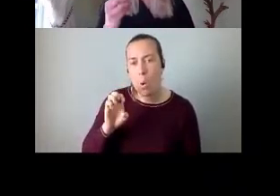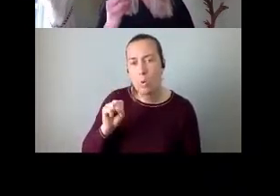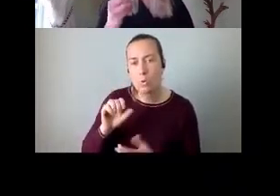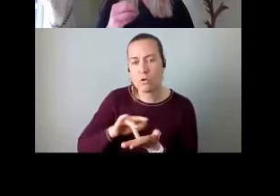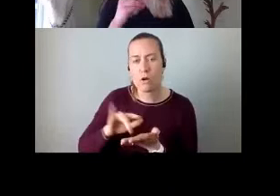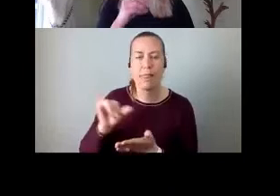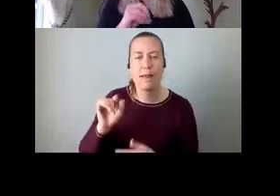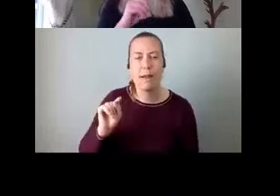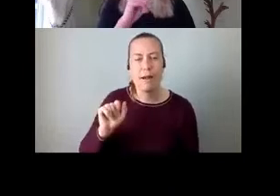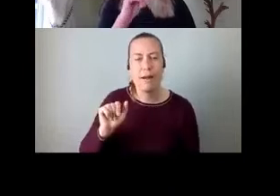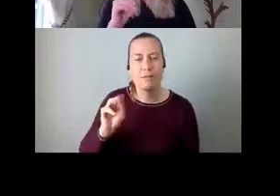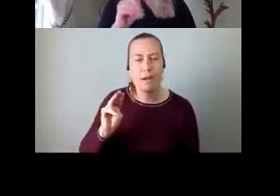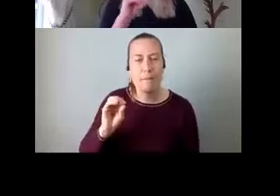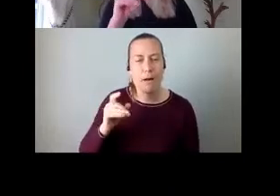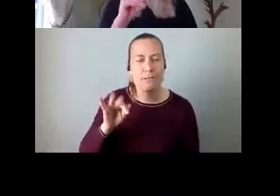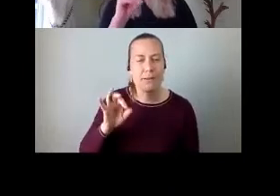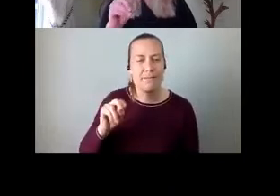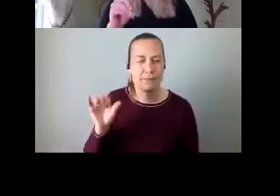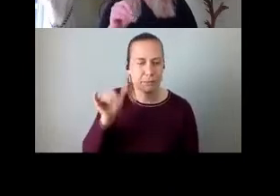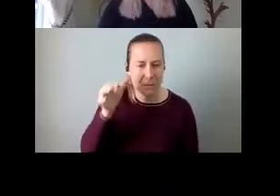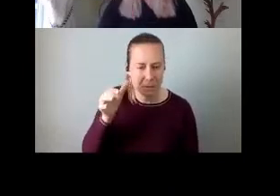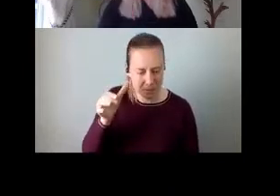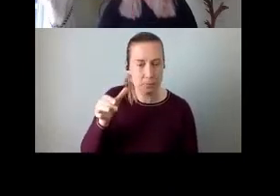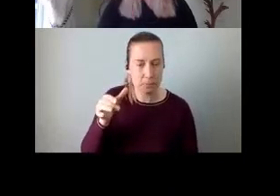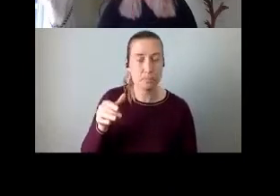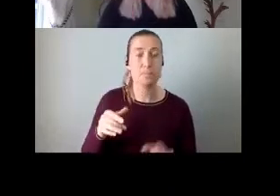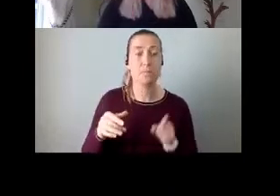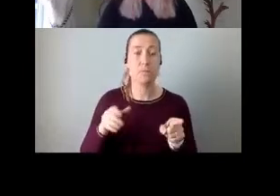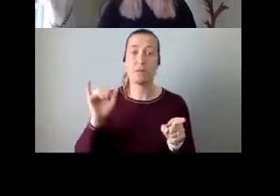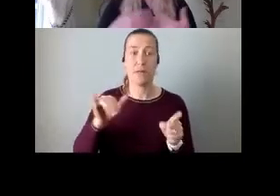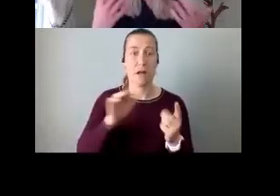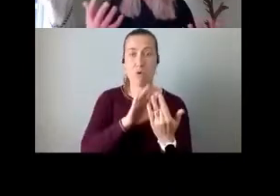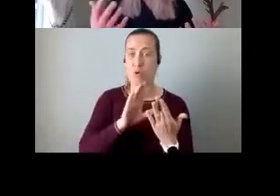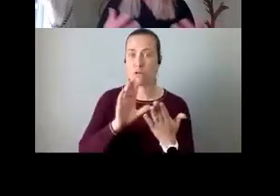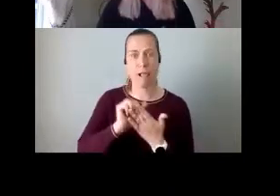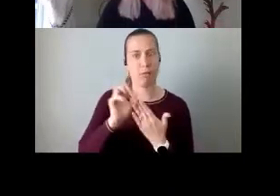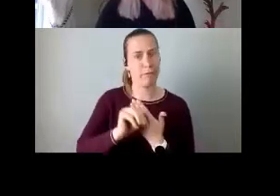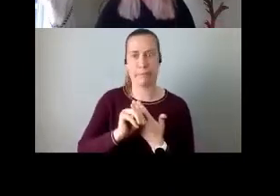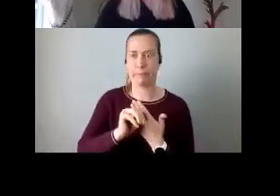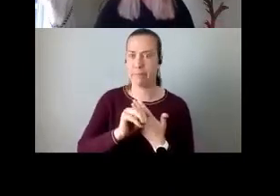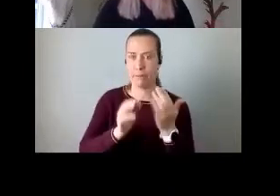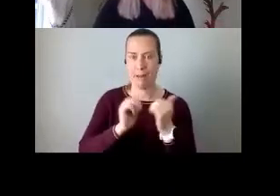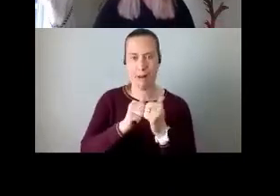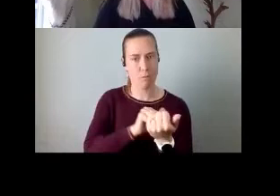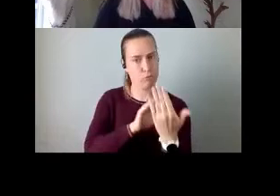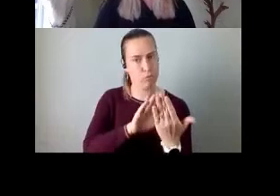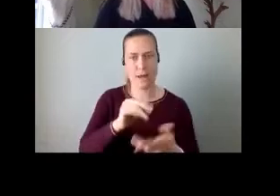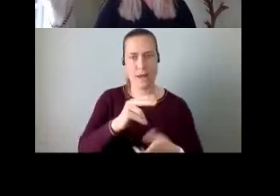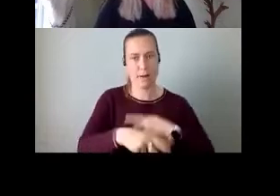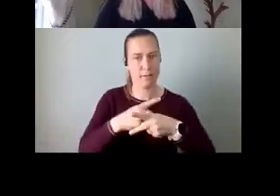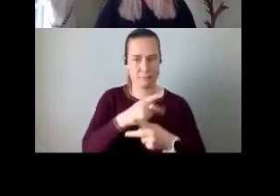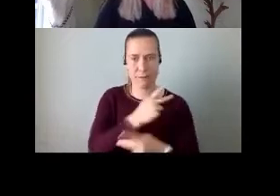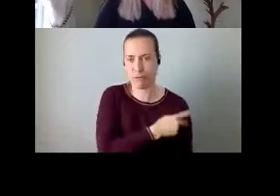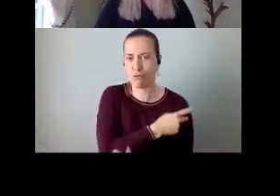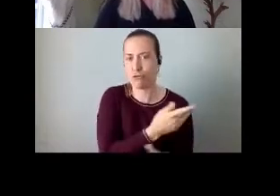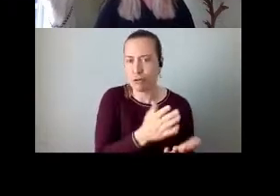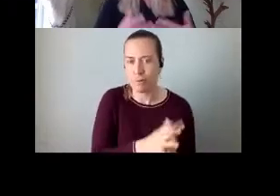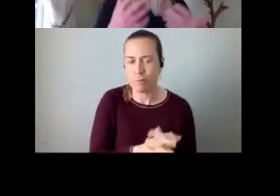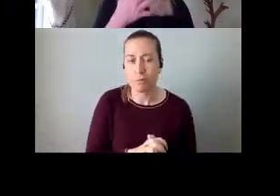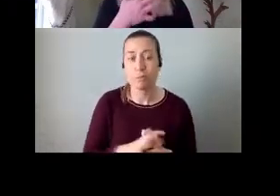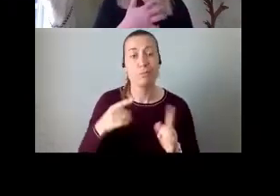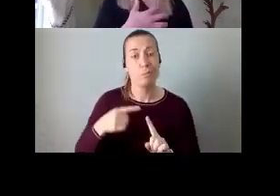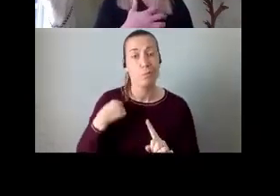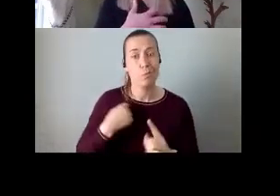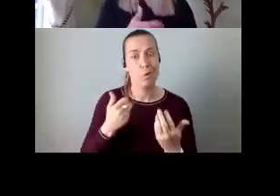And this is just an algorithmic approach to how we would approach patients like that to ensure that we didn't pick